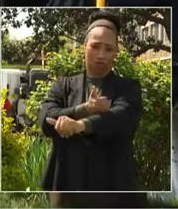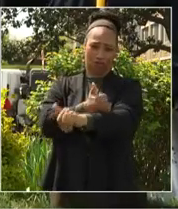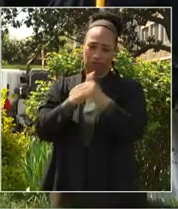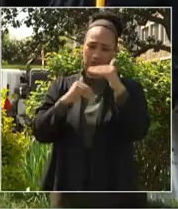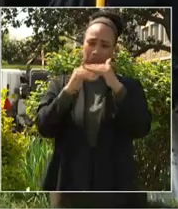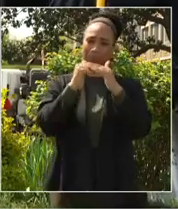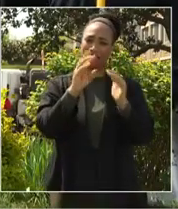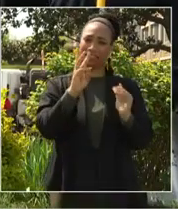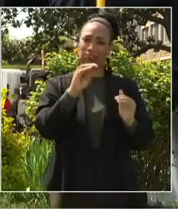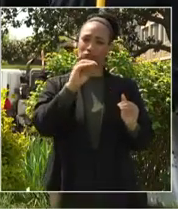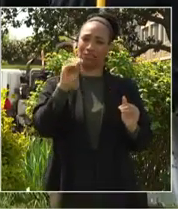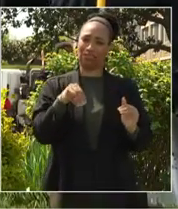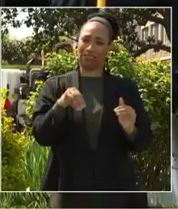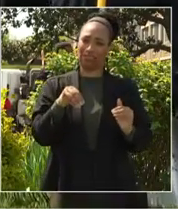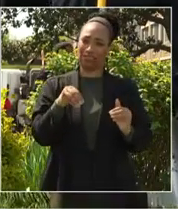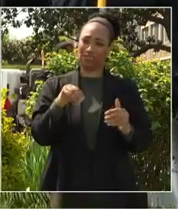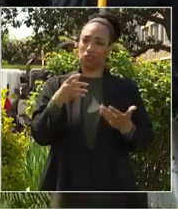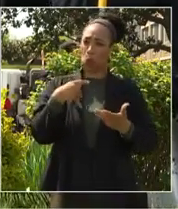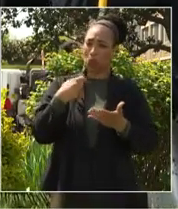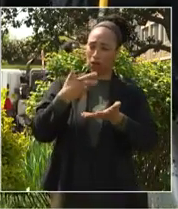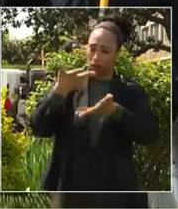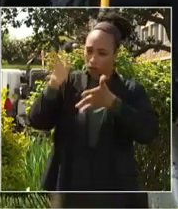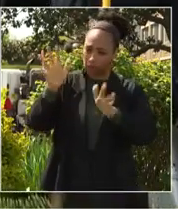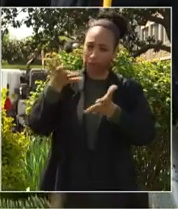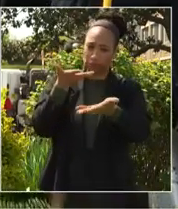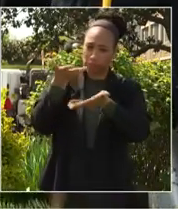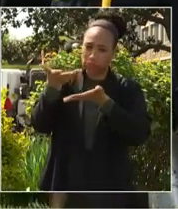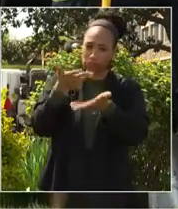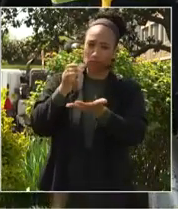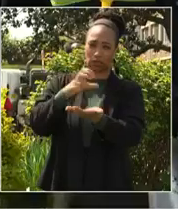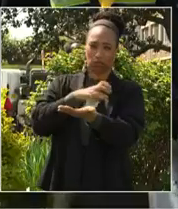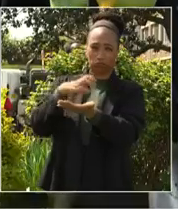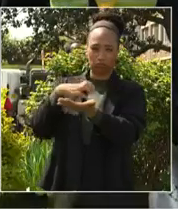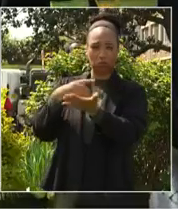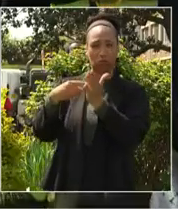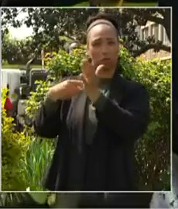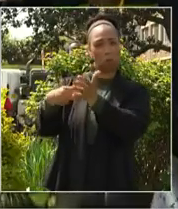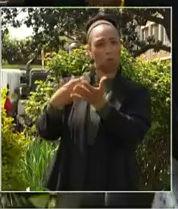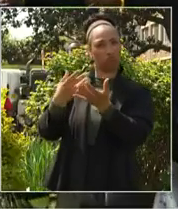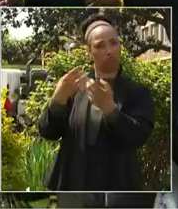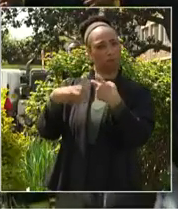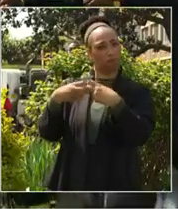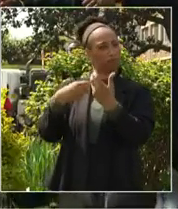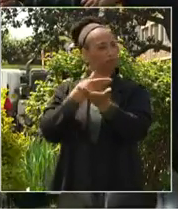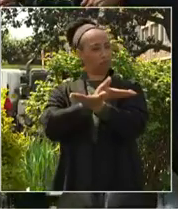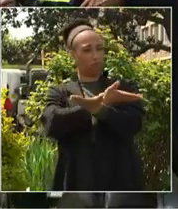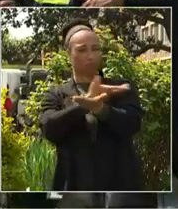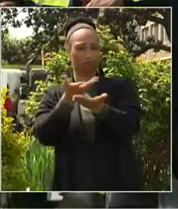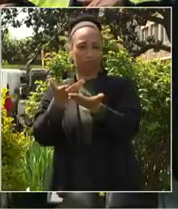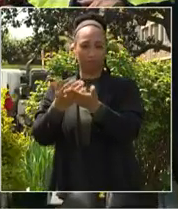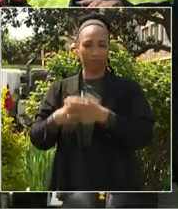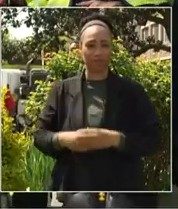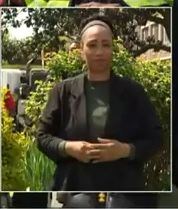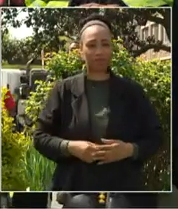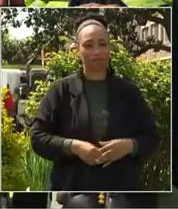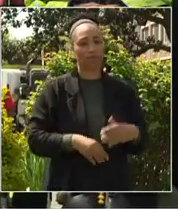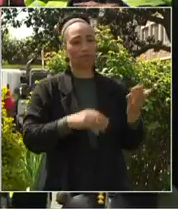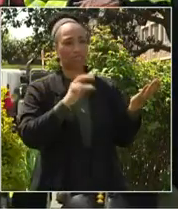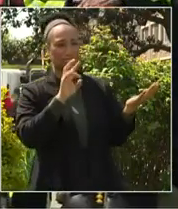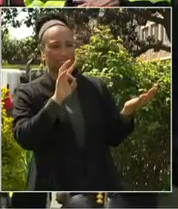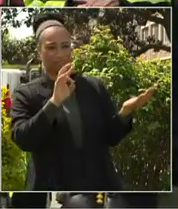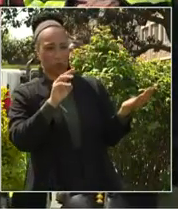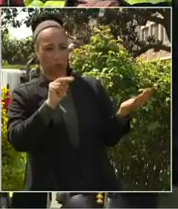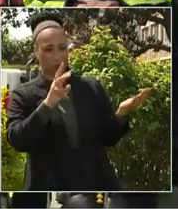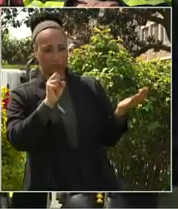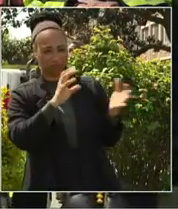to help us get there. Yes. Rebecca with 7 News. How would any potential spending freezes